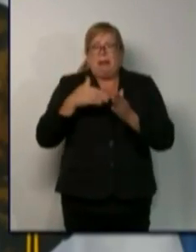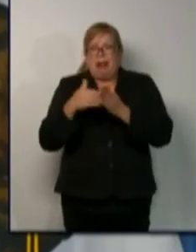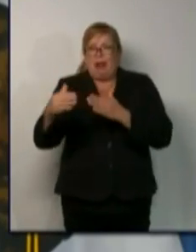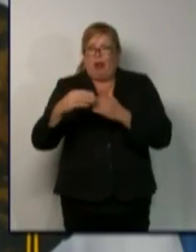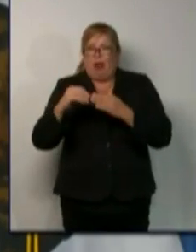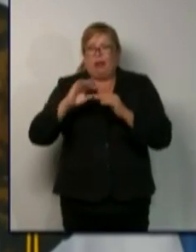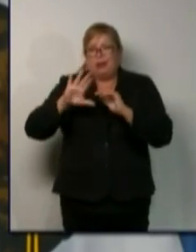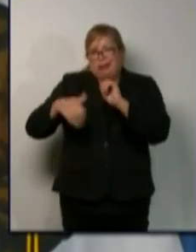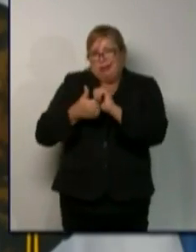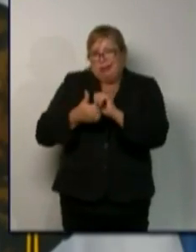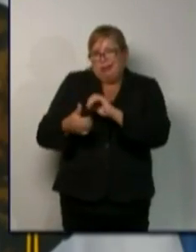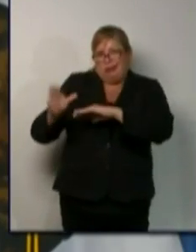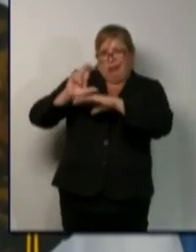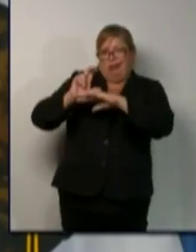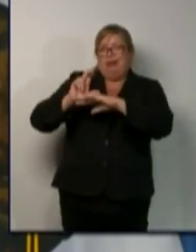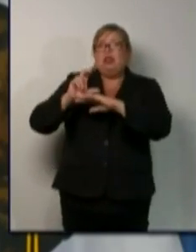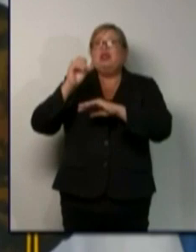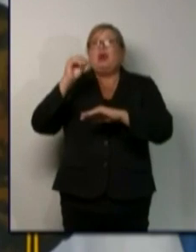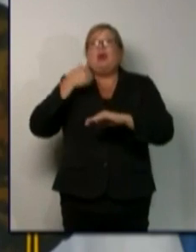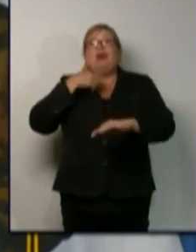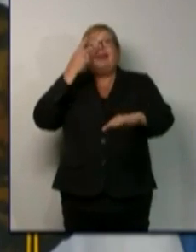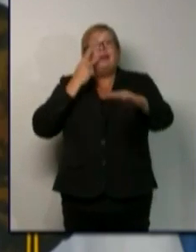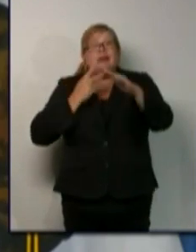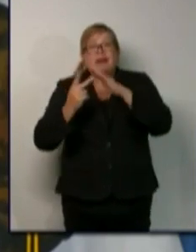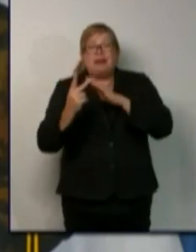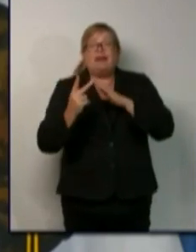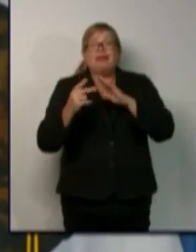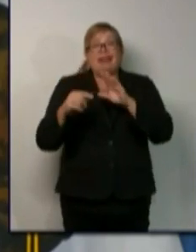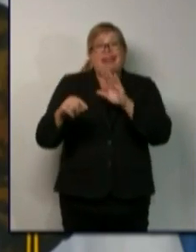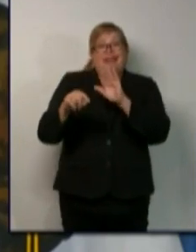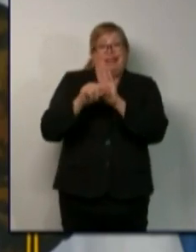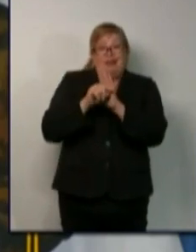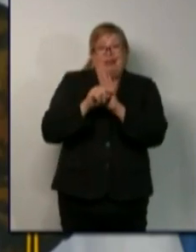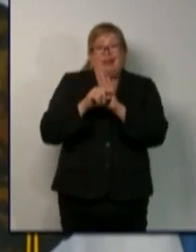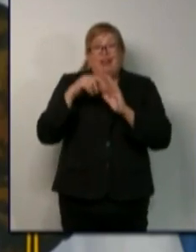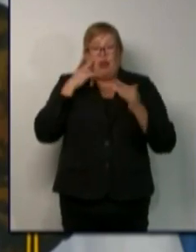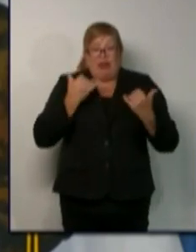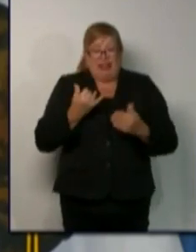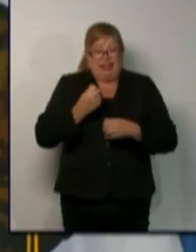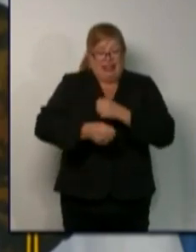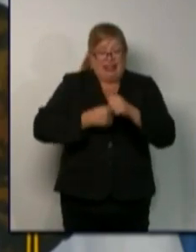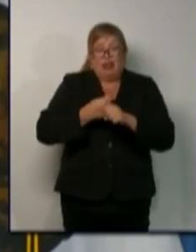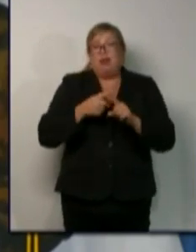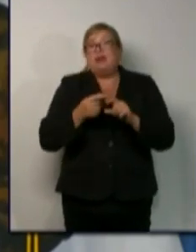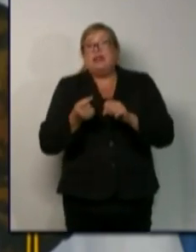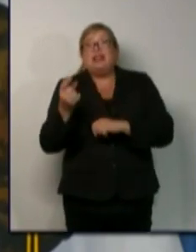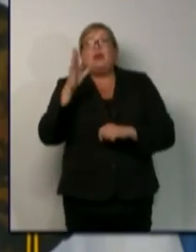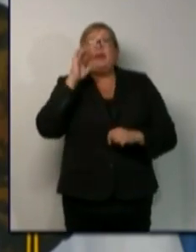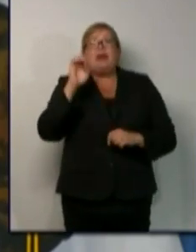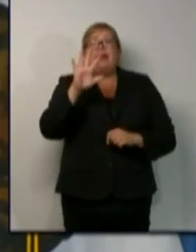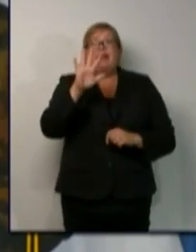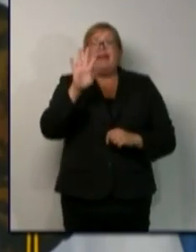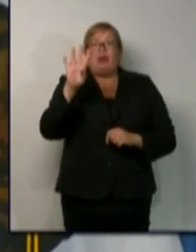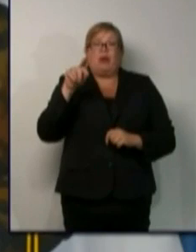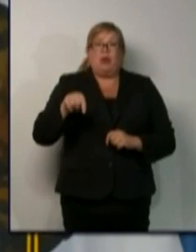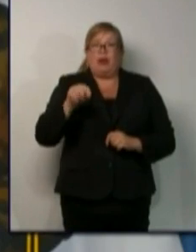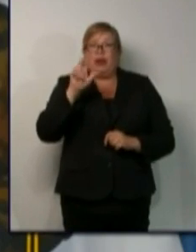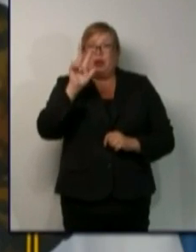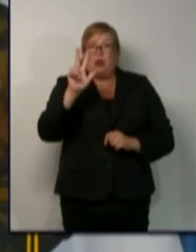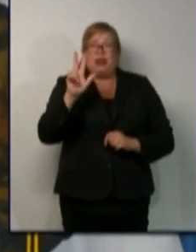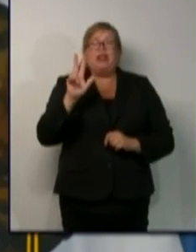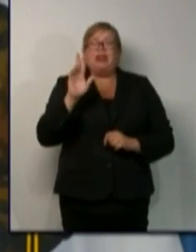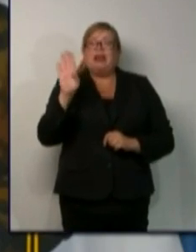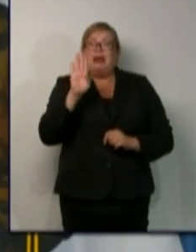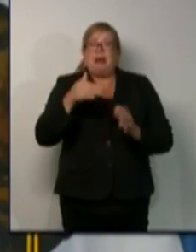exact. Thus, the total budget projected deficit for the current fiscal year and the budget year of